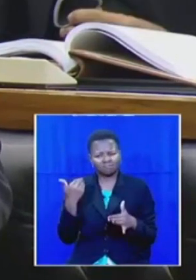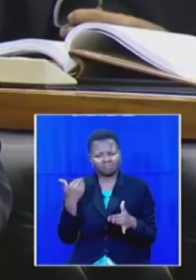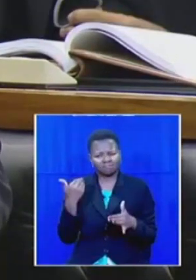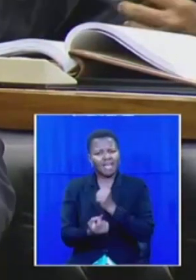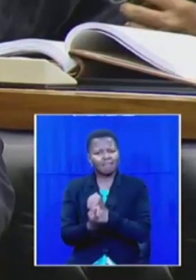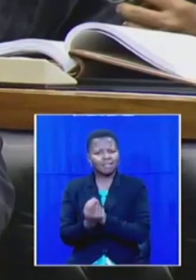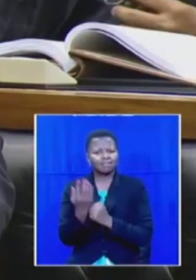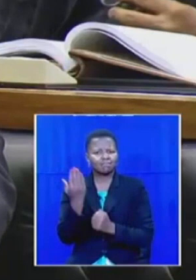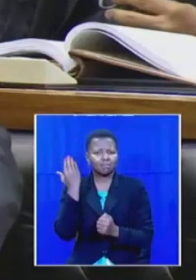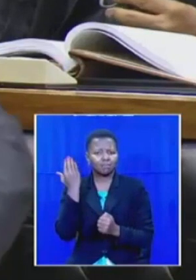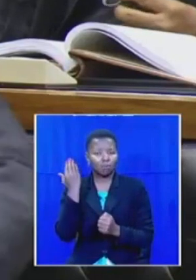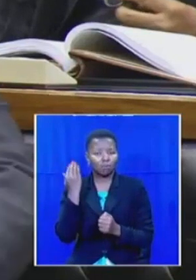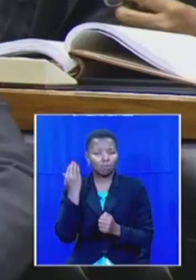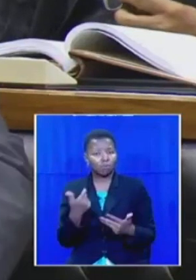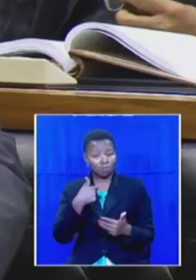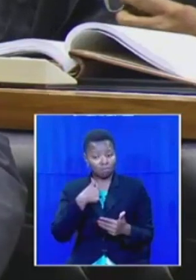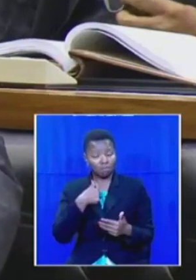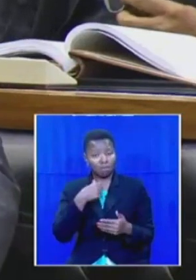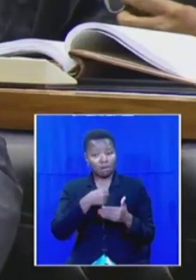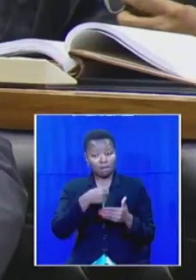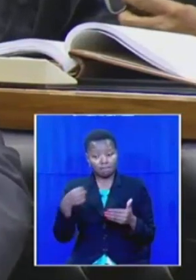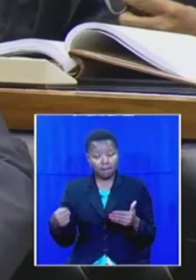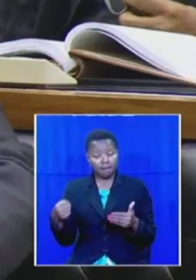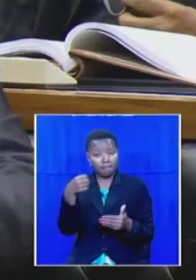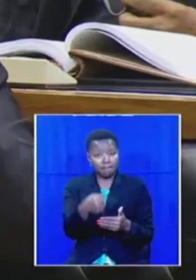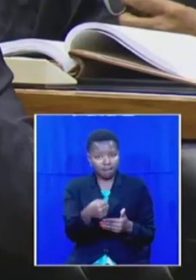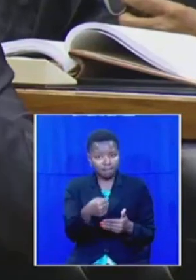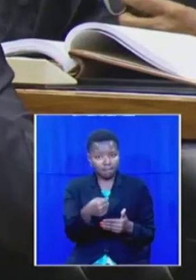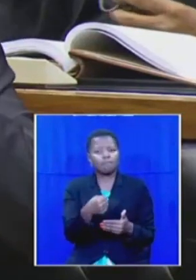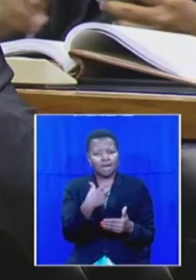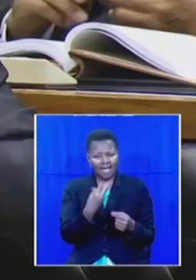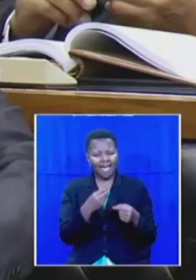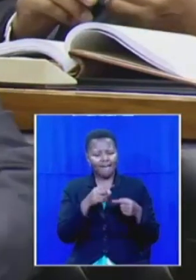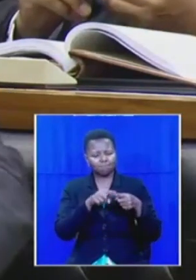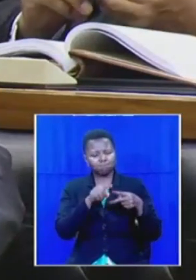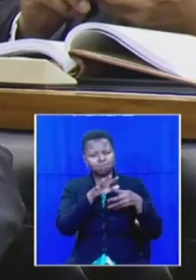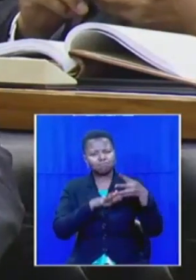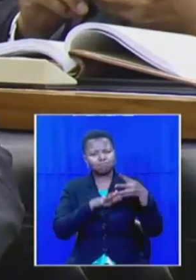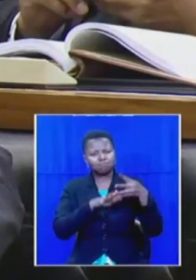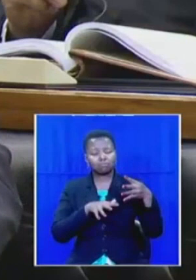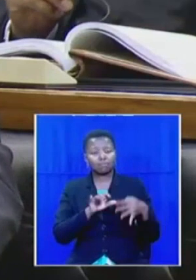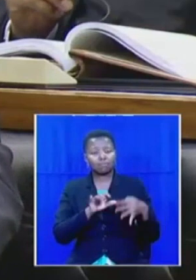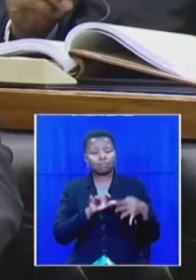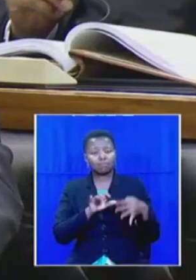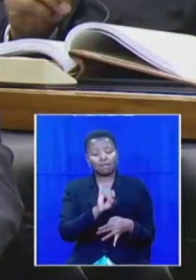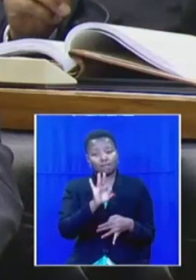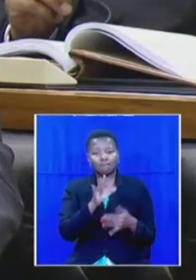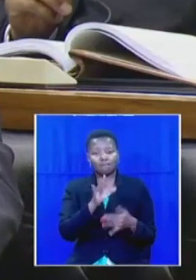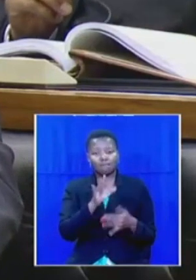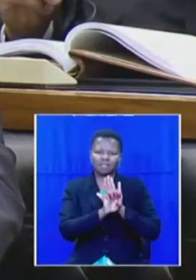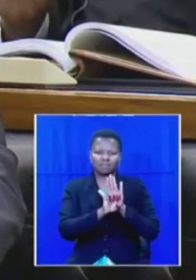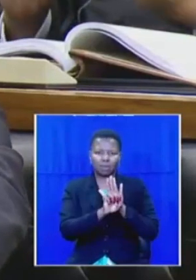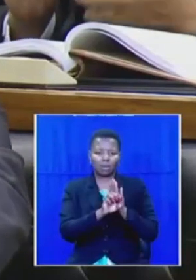There are always reasons that lead to, if for an example, a minister is to be shifted